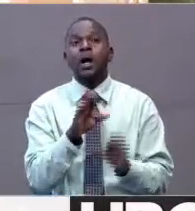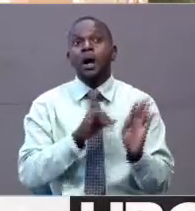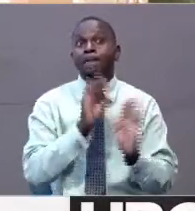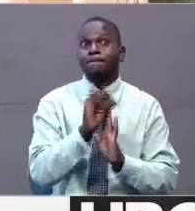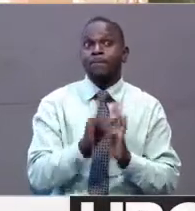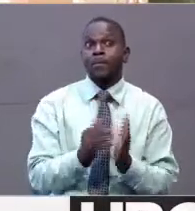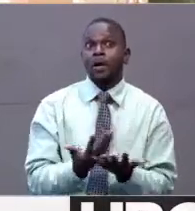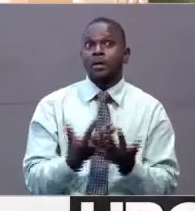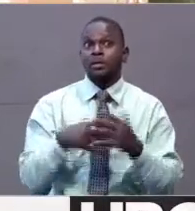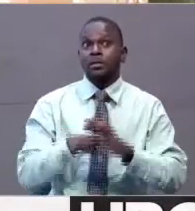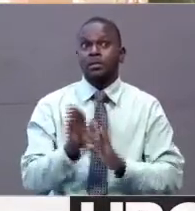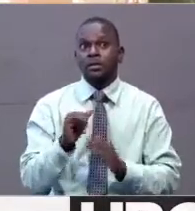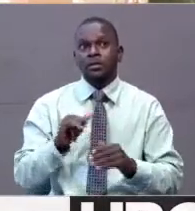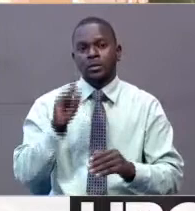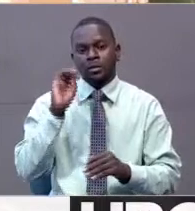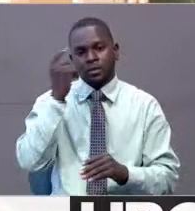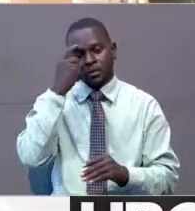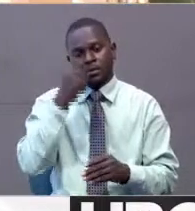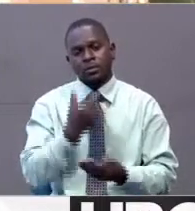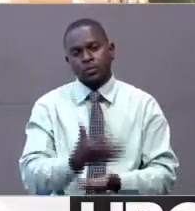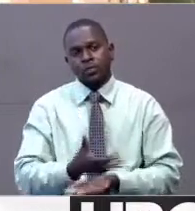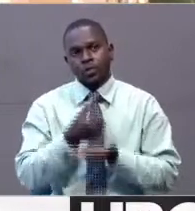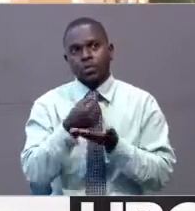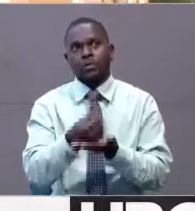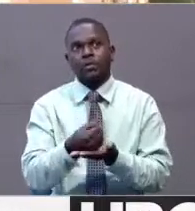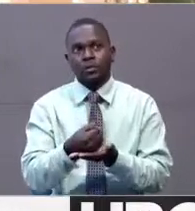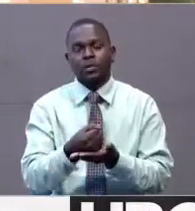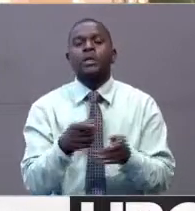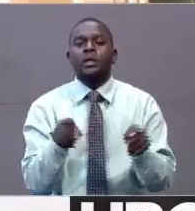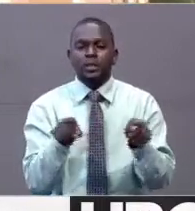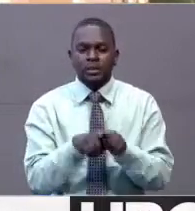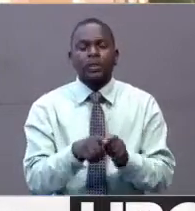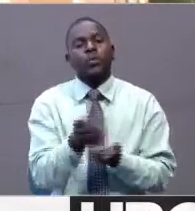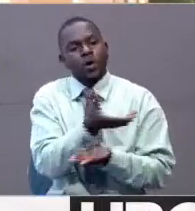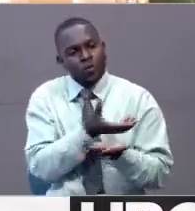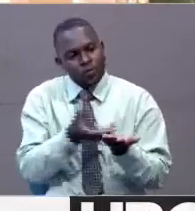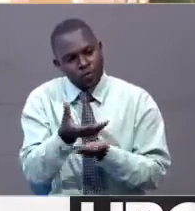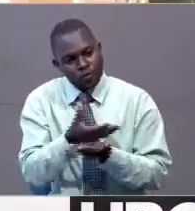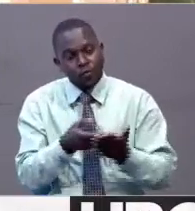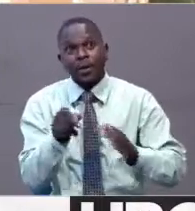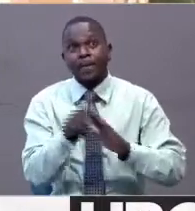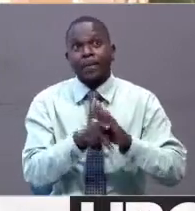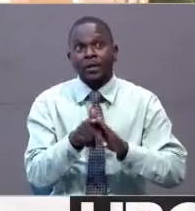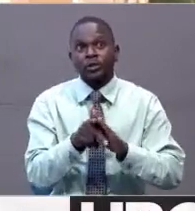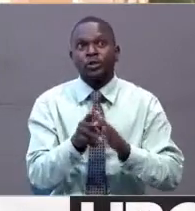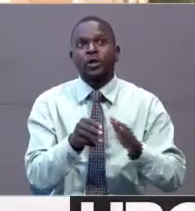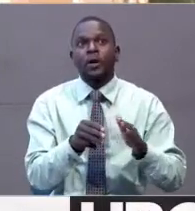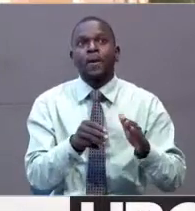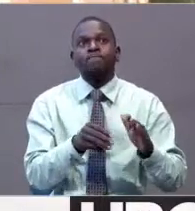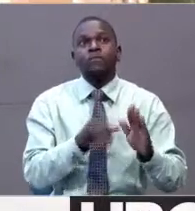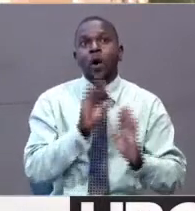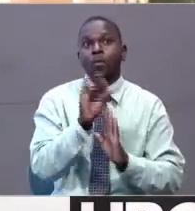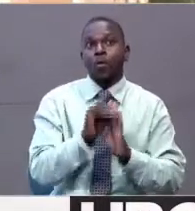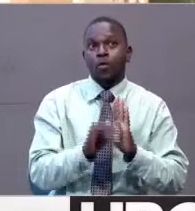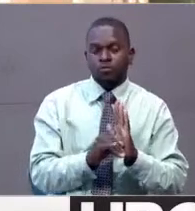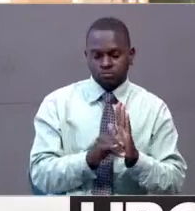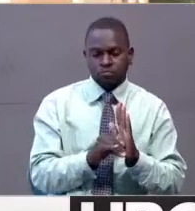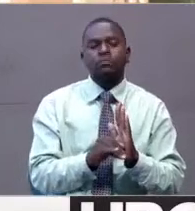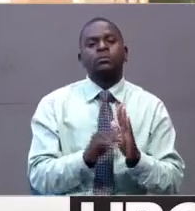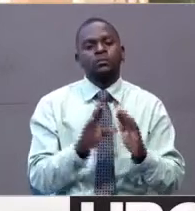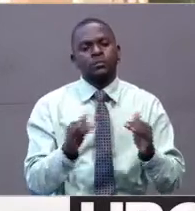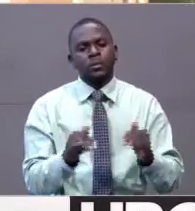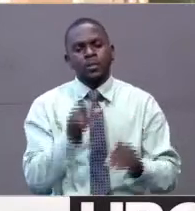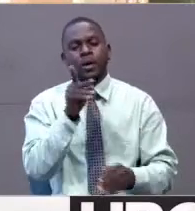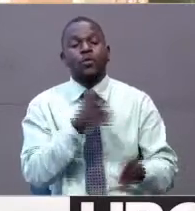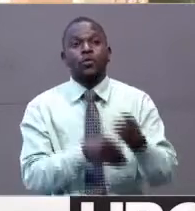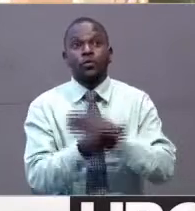and intervention government is doing is going to help them. We have also discussed that in the parish model, as we move towards that, the